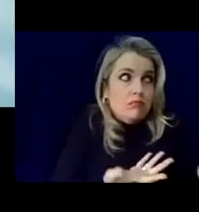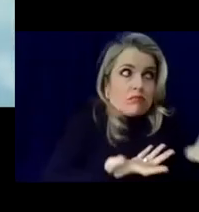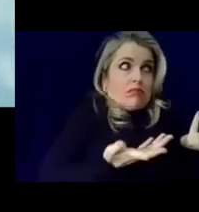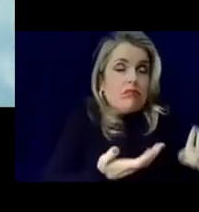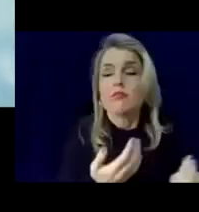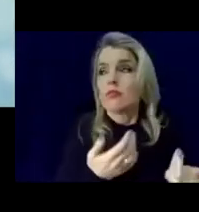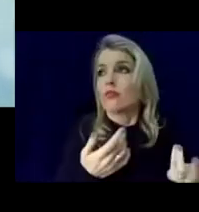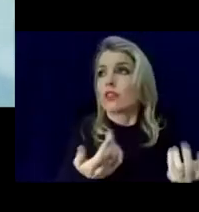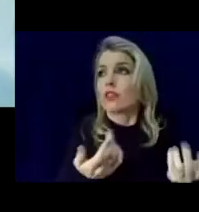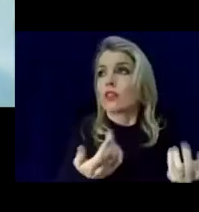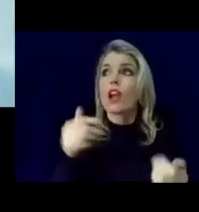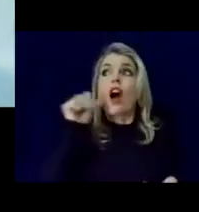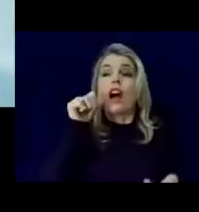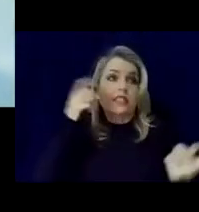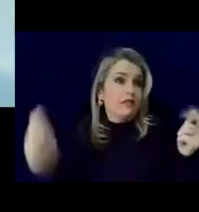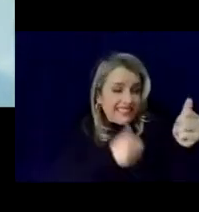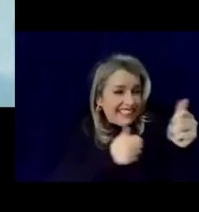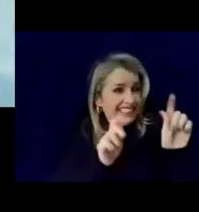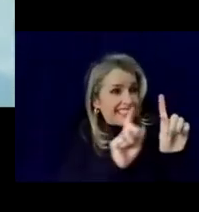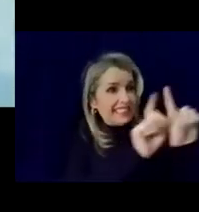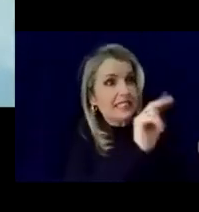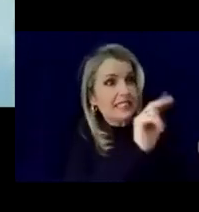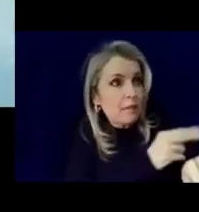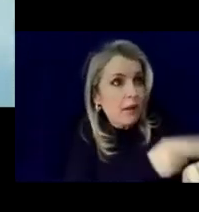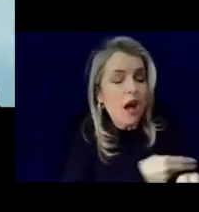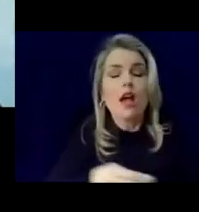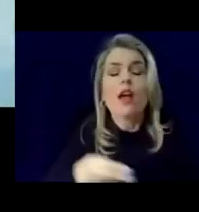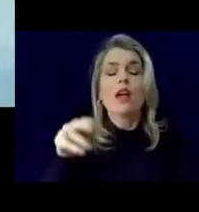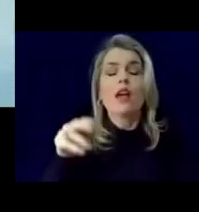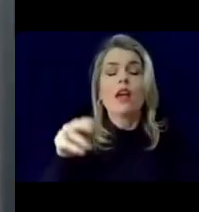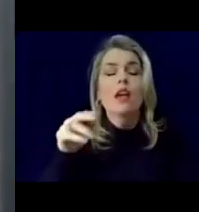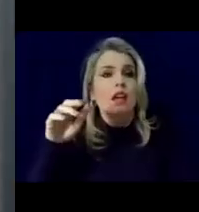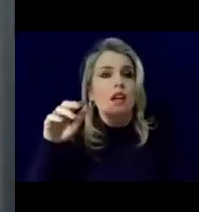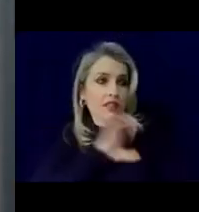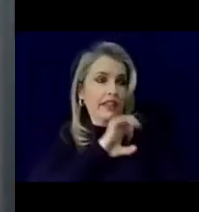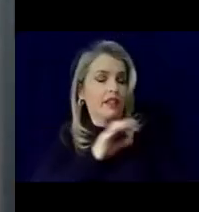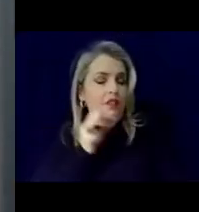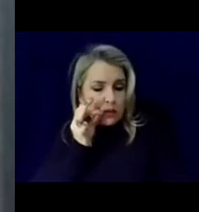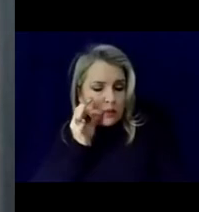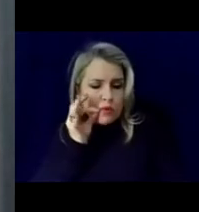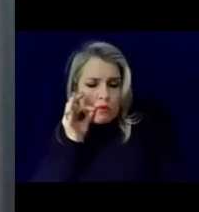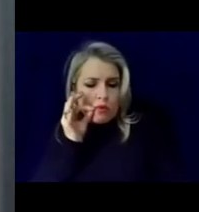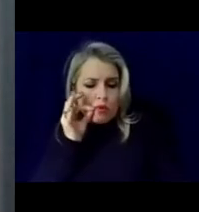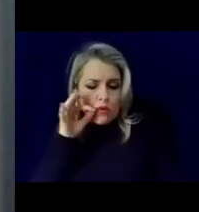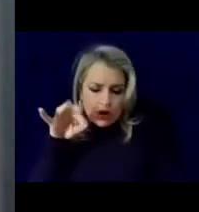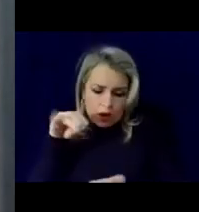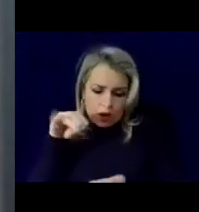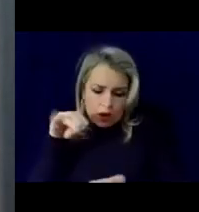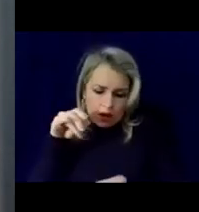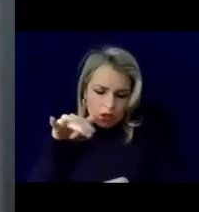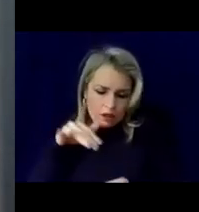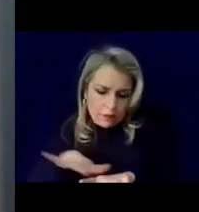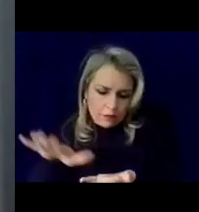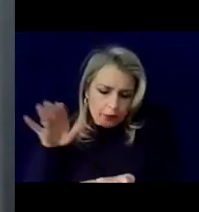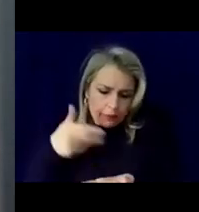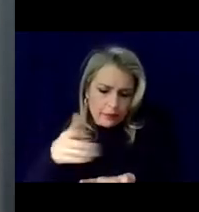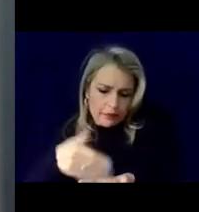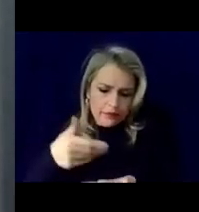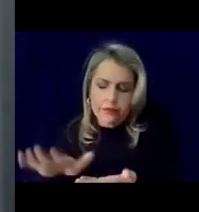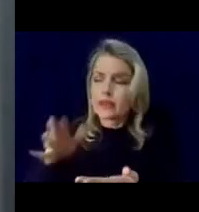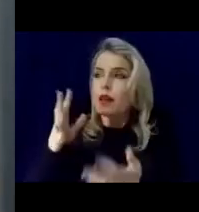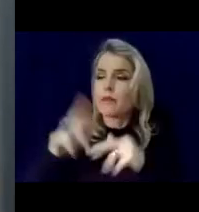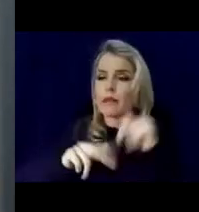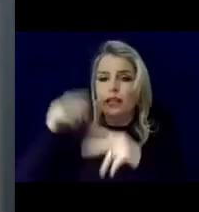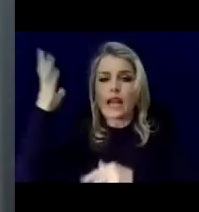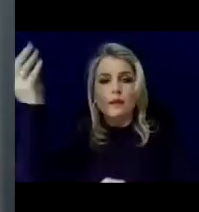Nima. Clinton takes another pull and wipes the ash on the framed record. Exterior, office building, moments later.